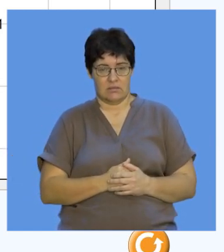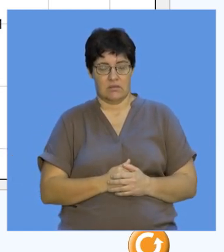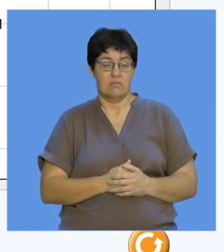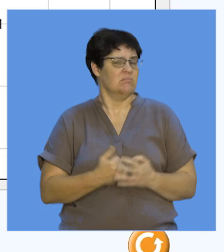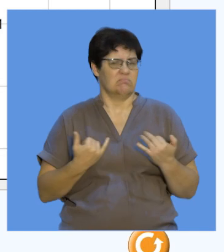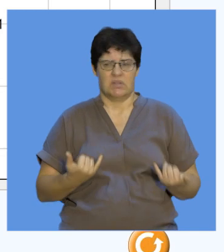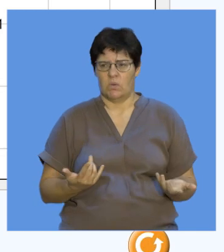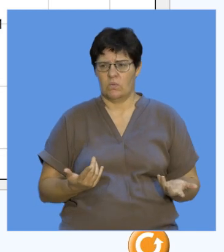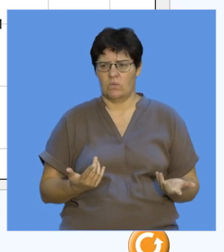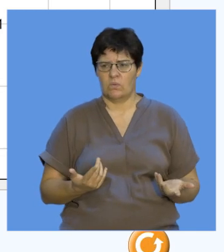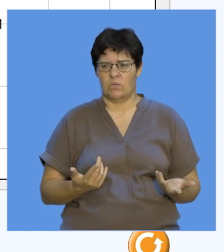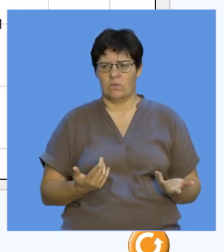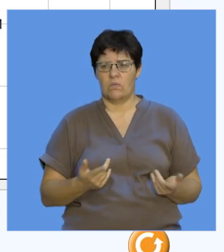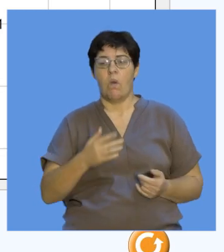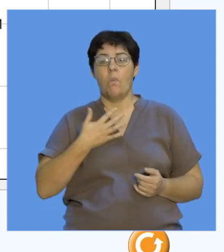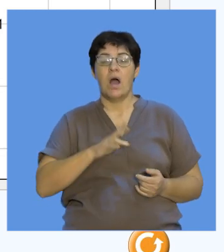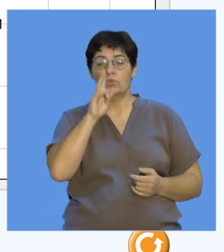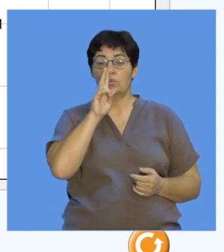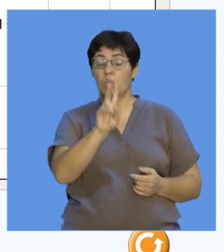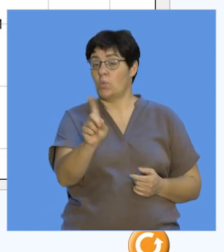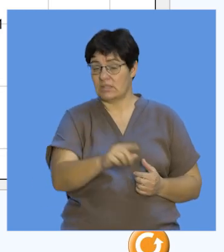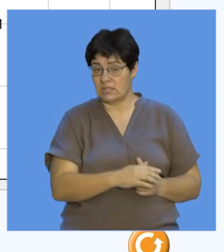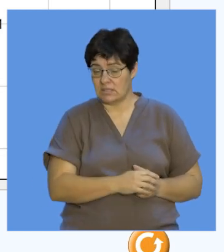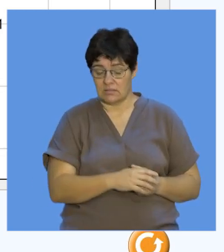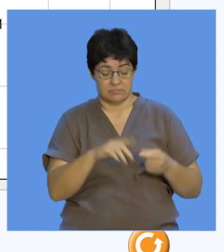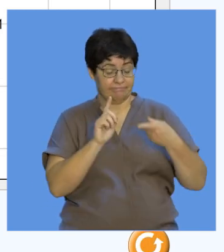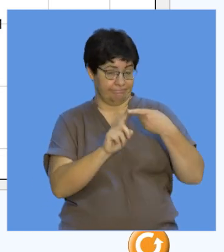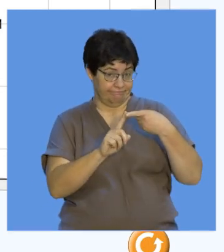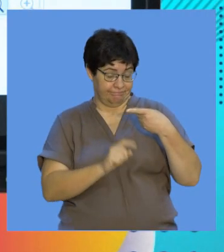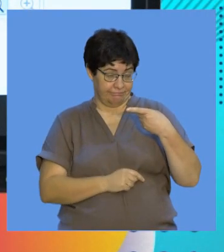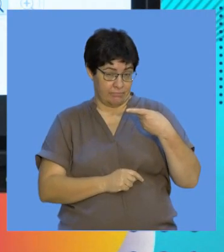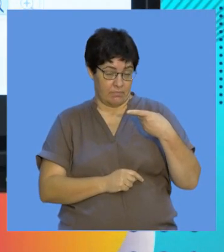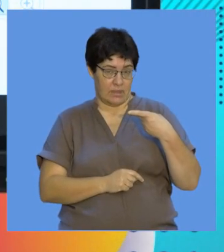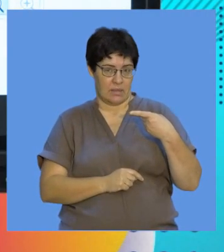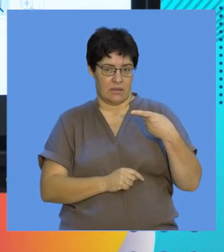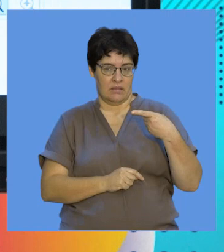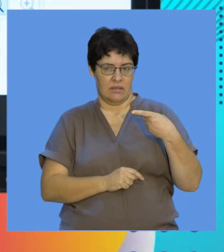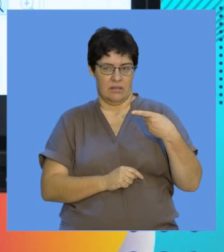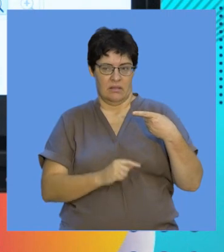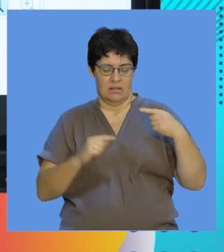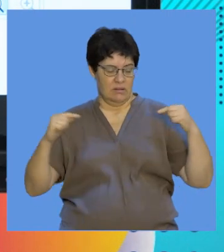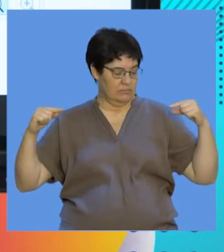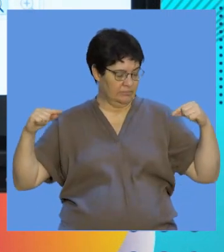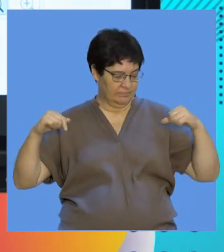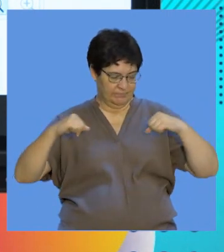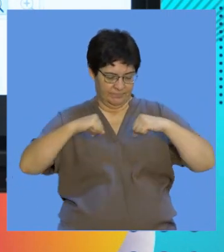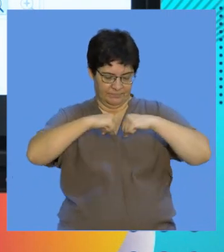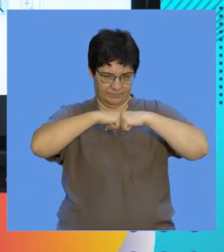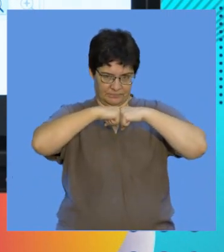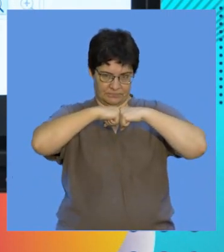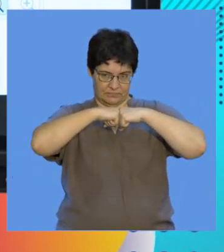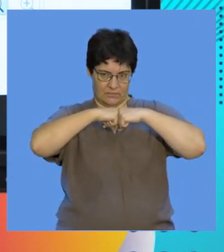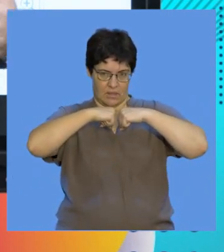okay, what I want you to see is a couple of things. Number one, they came together and